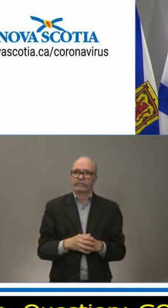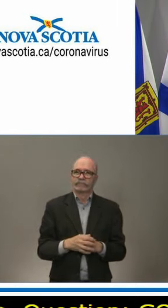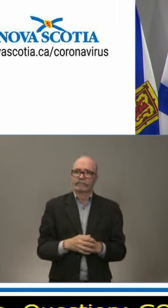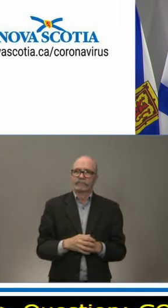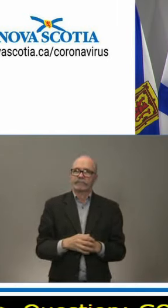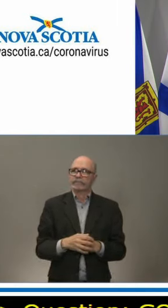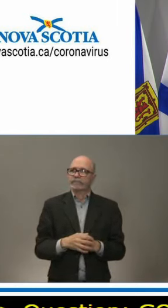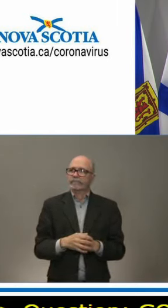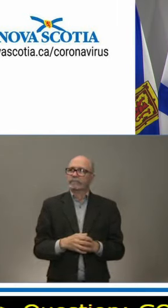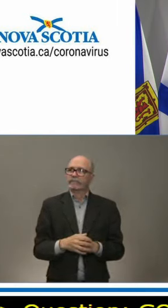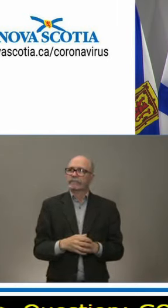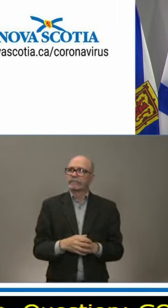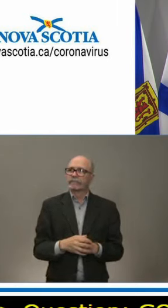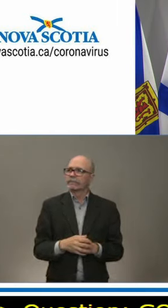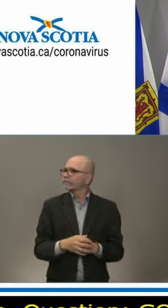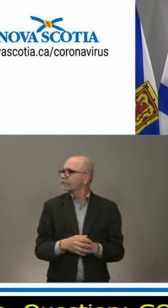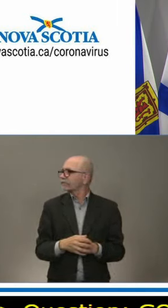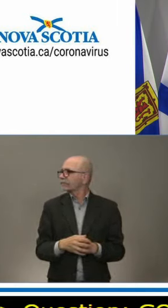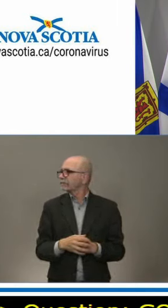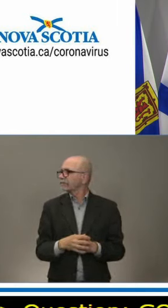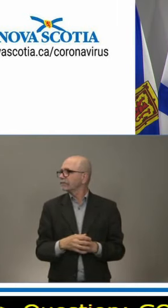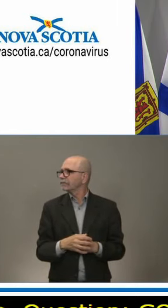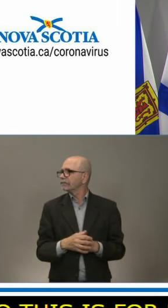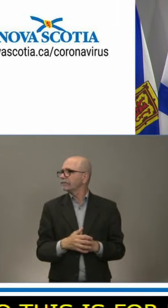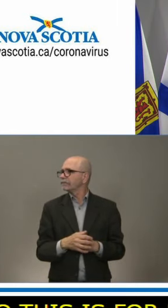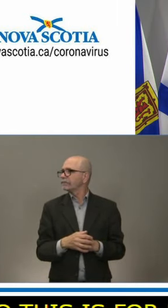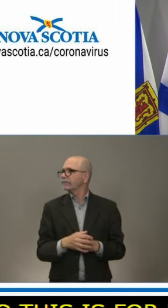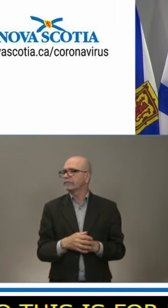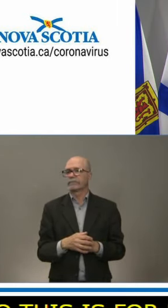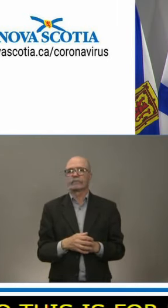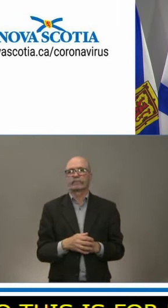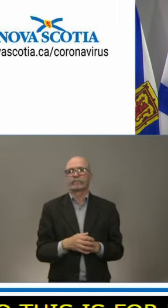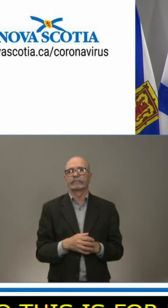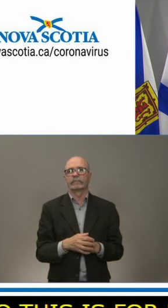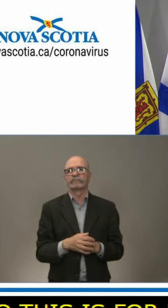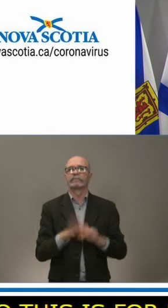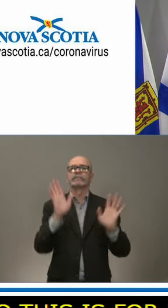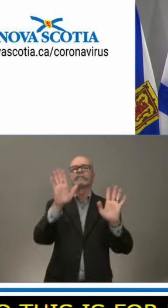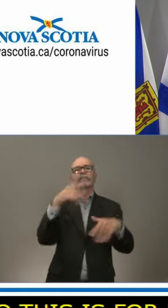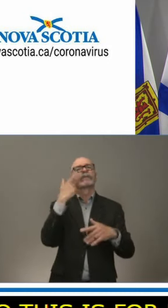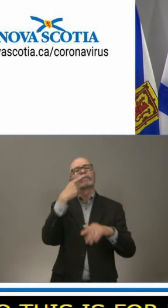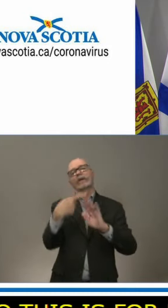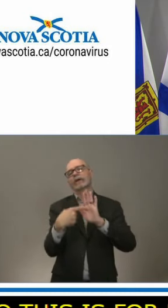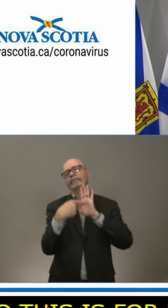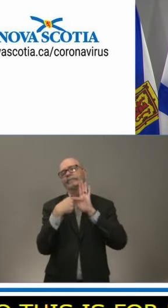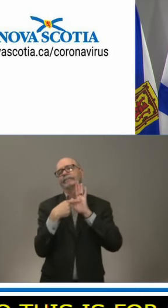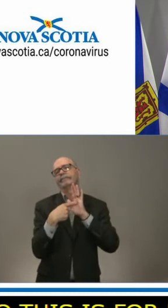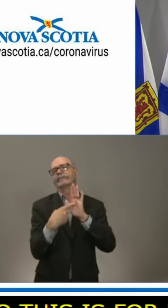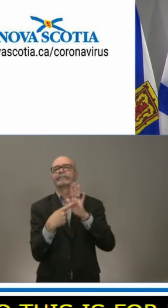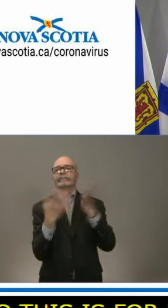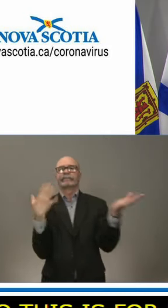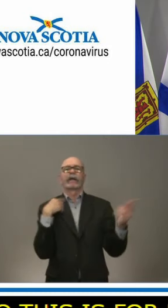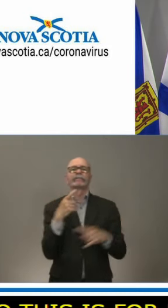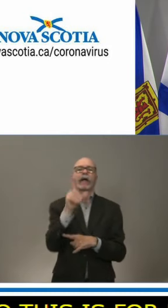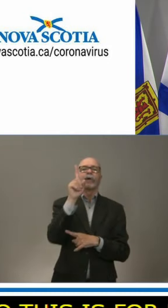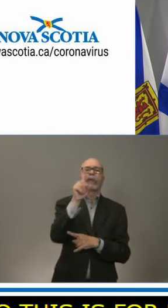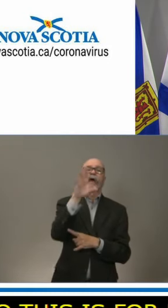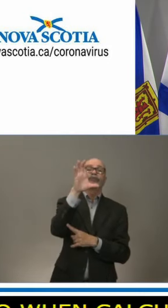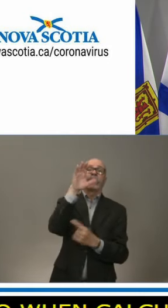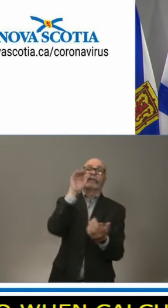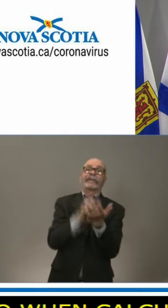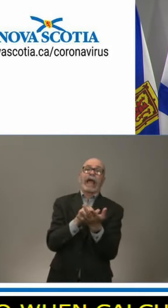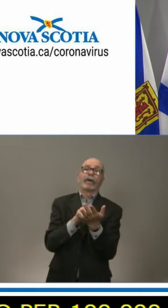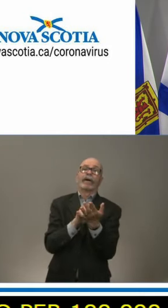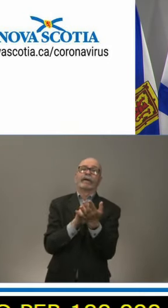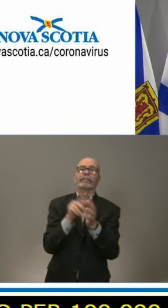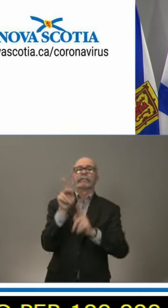per capita, so per 100,000 people, we are pretty much neck and neck with Ontario. So does that worry you?